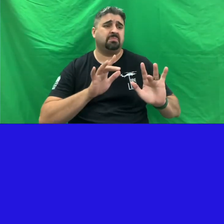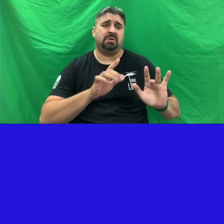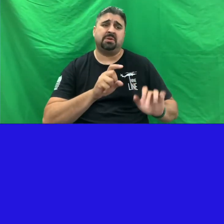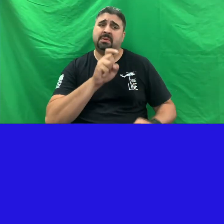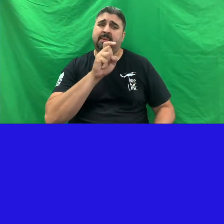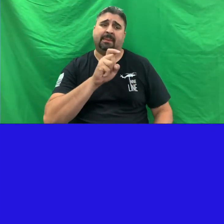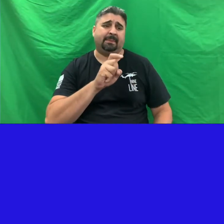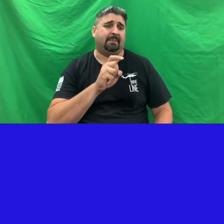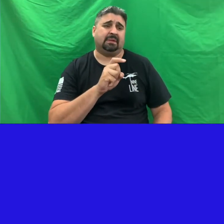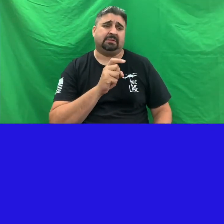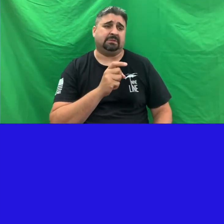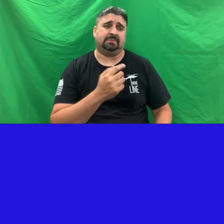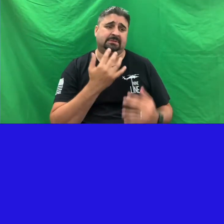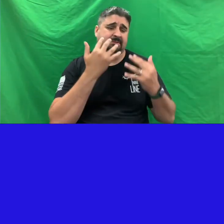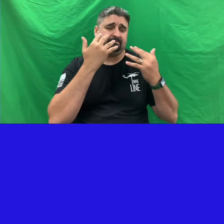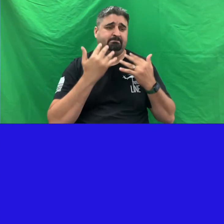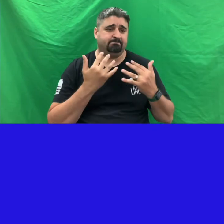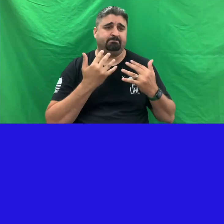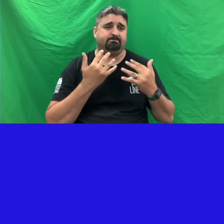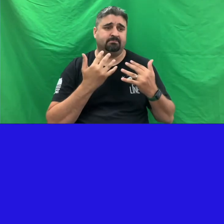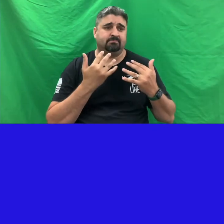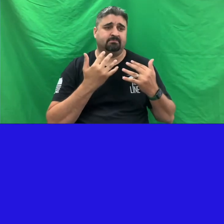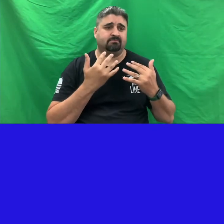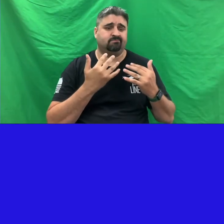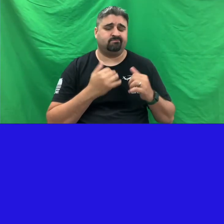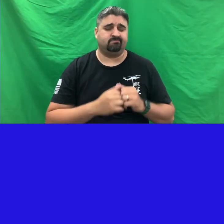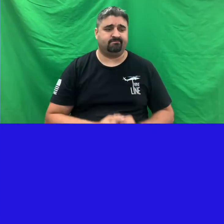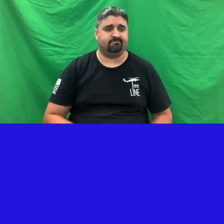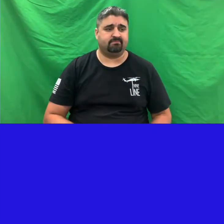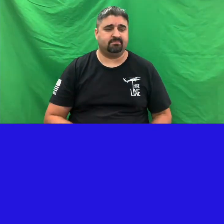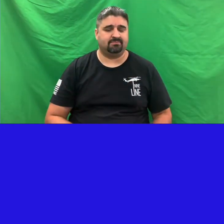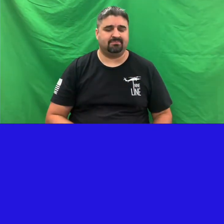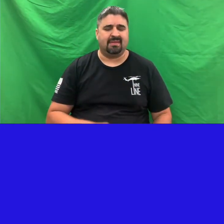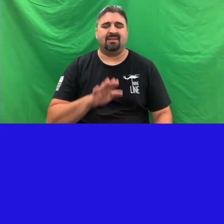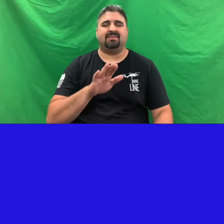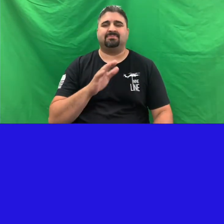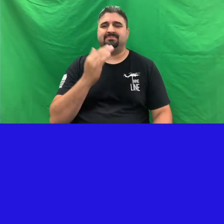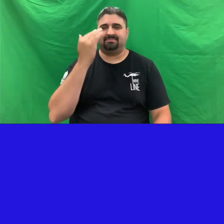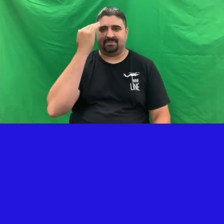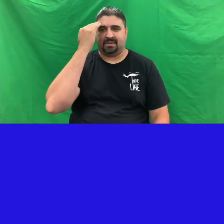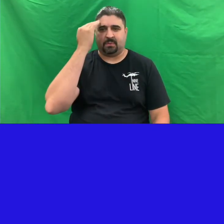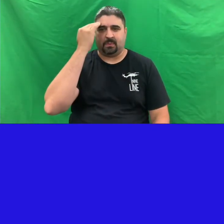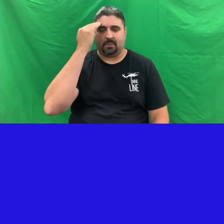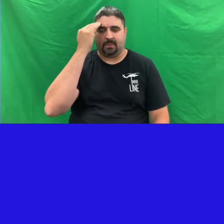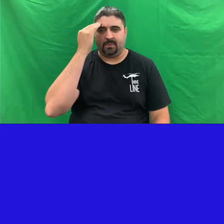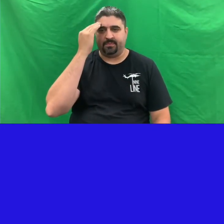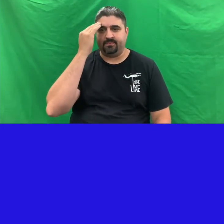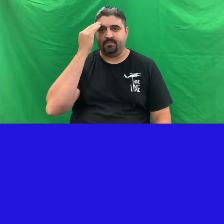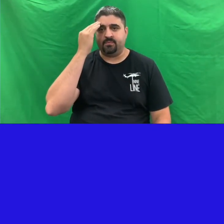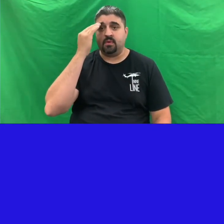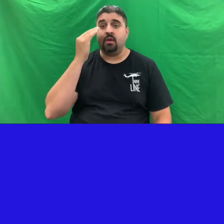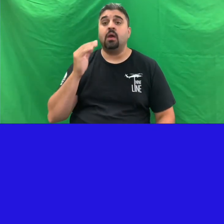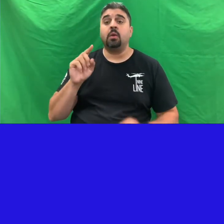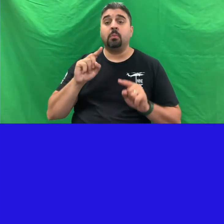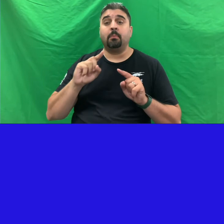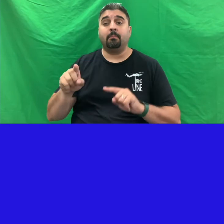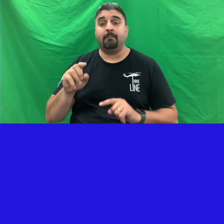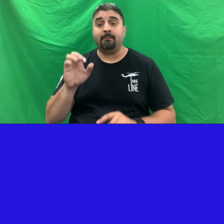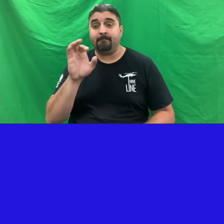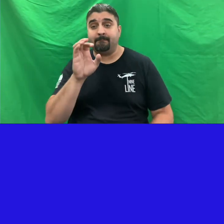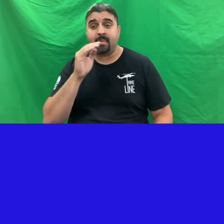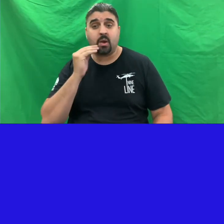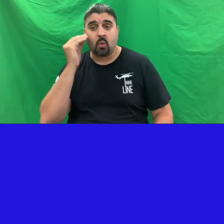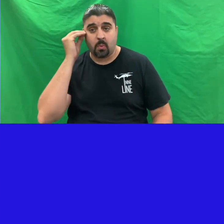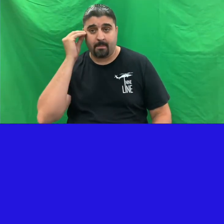"Oh, poor Frog," said Toad. "He must be very sad. I